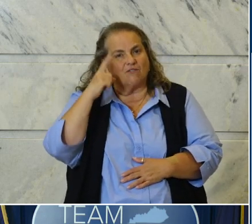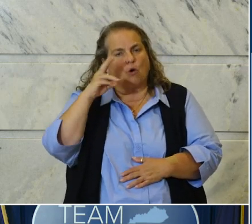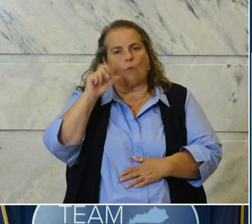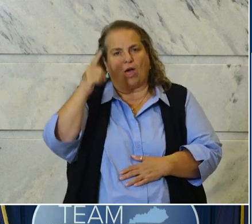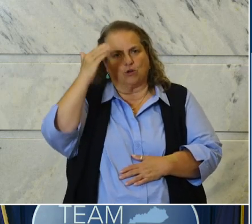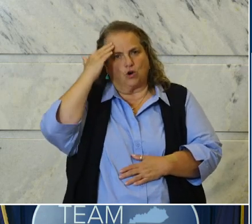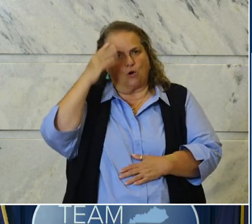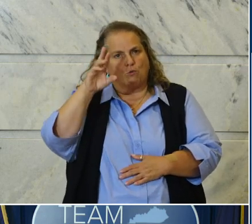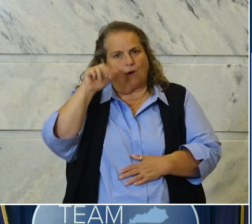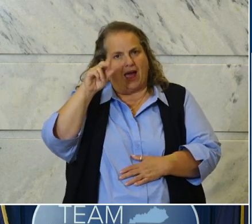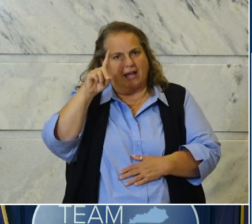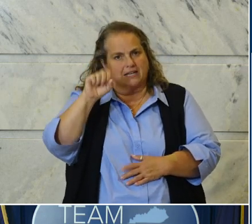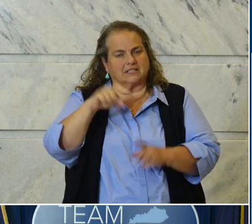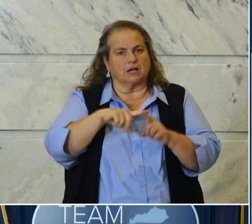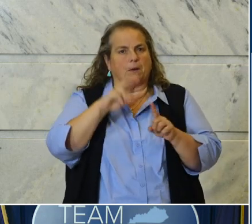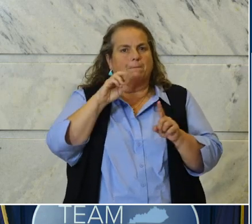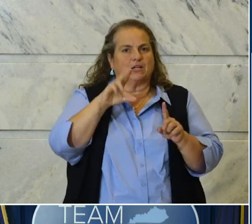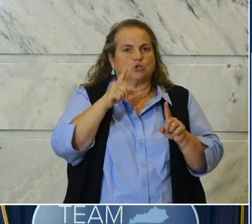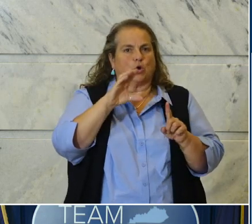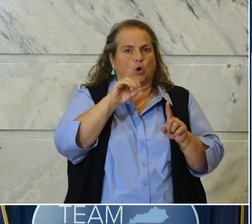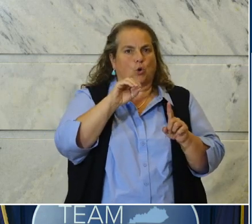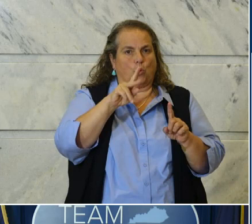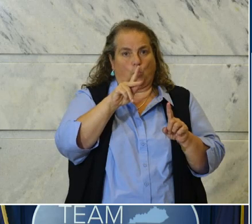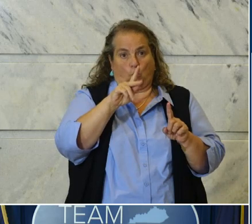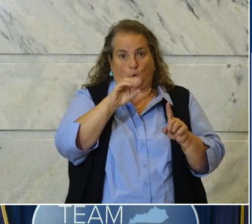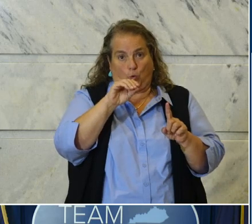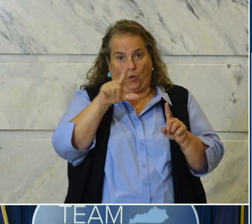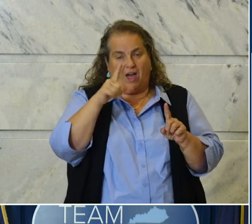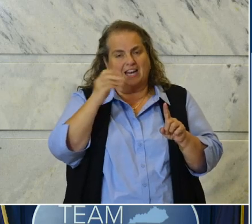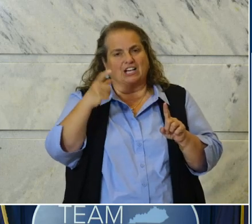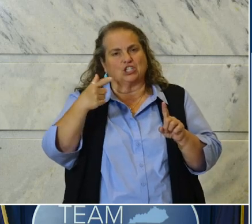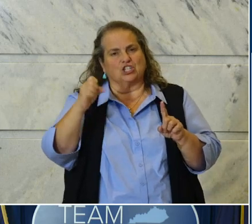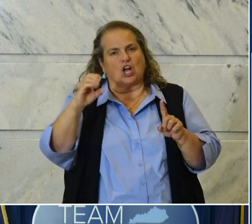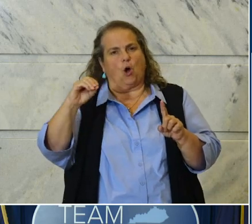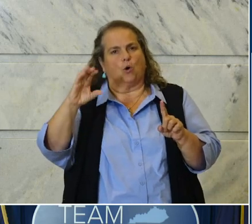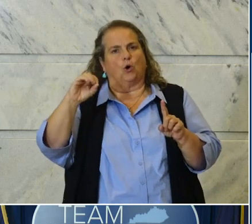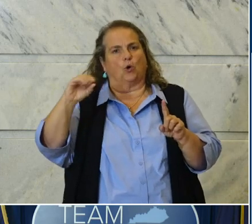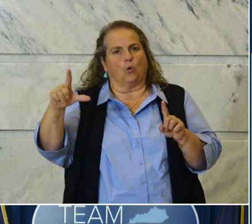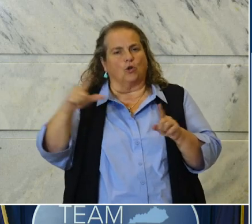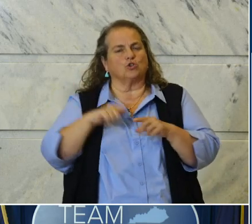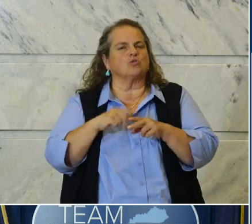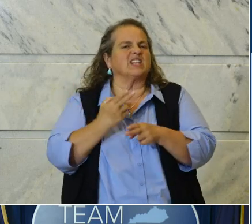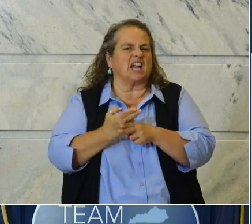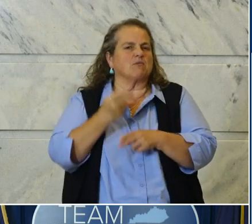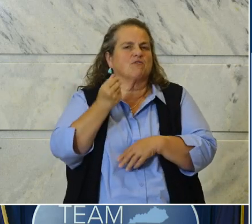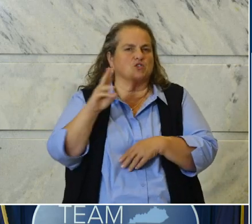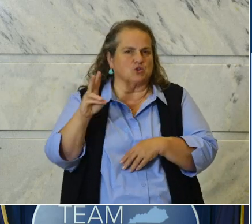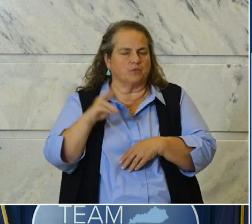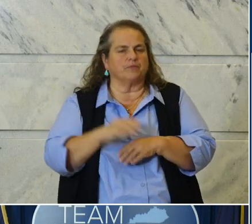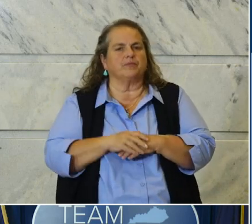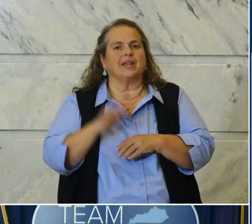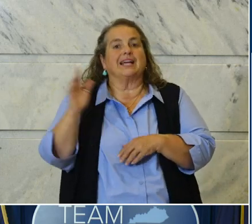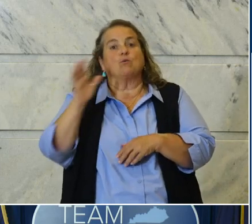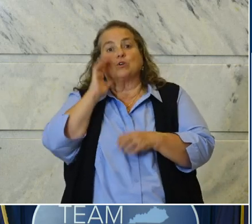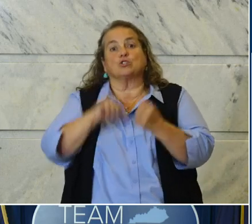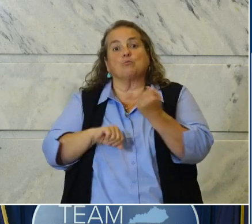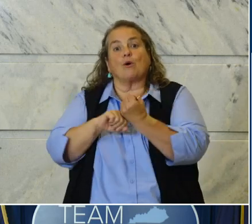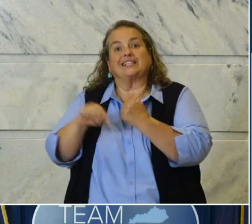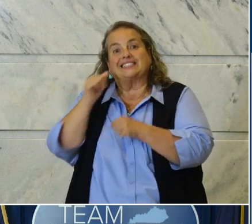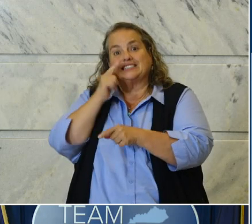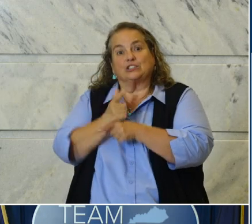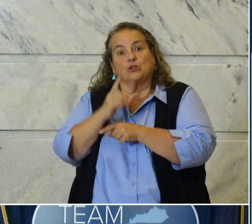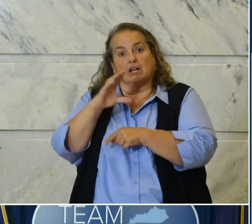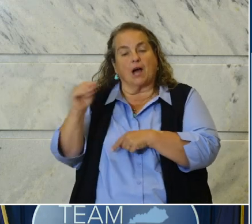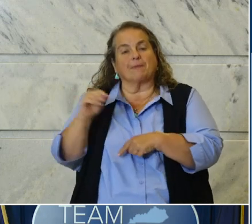for well-known brands such as Mr. Cool and GeoCool, just to name a couple. The company was originally established to support its sister company, Ingram's Water and